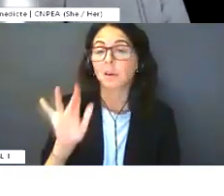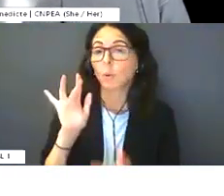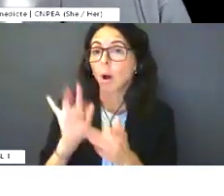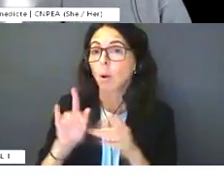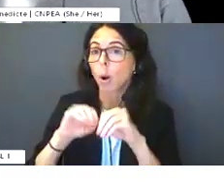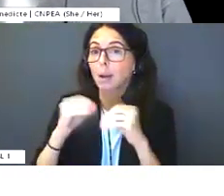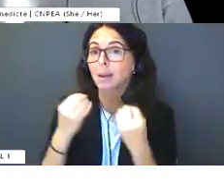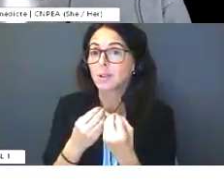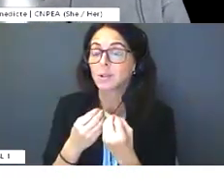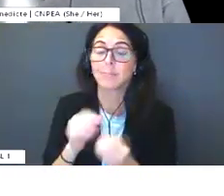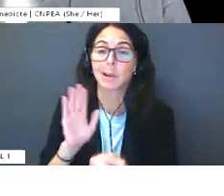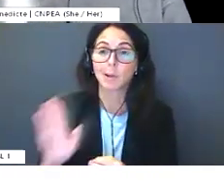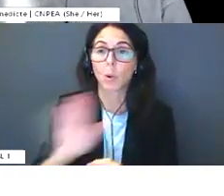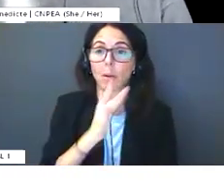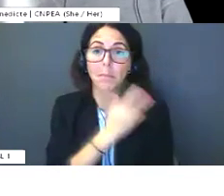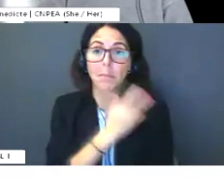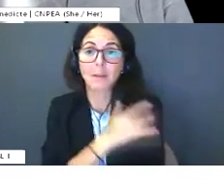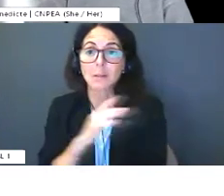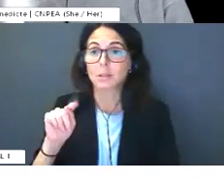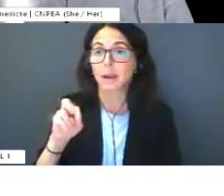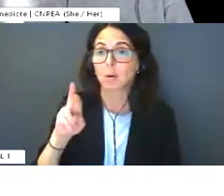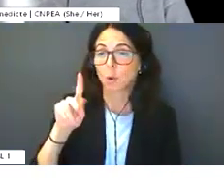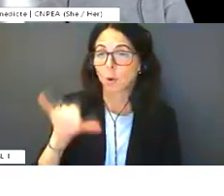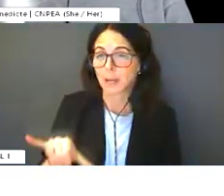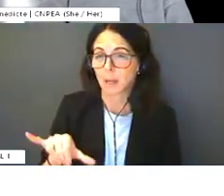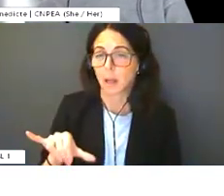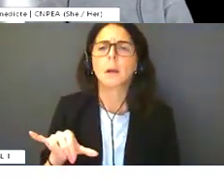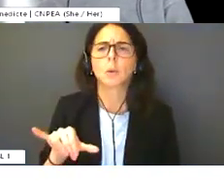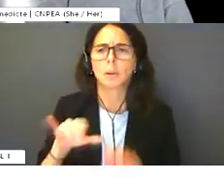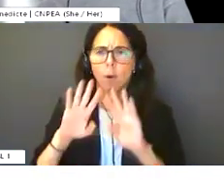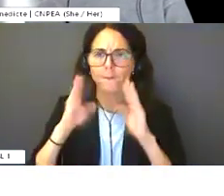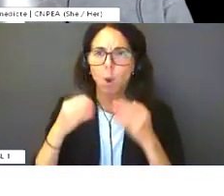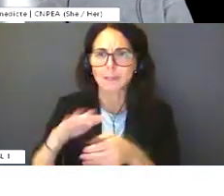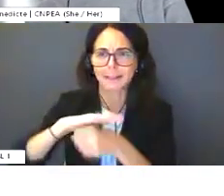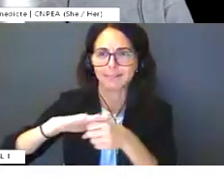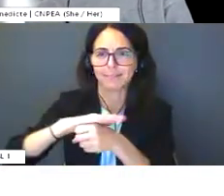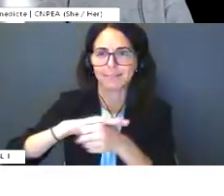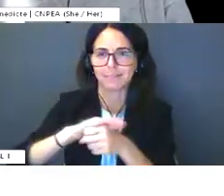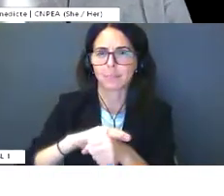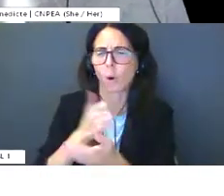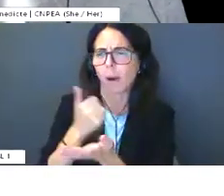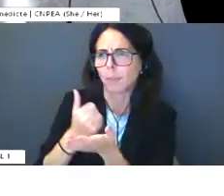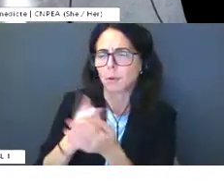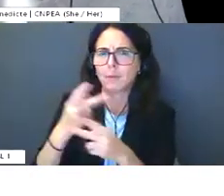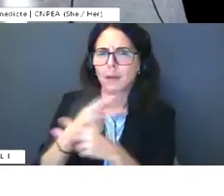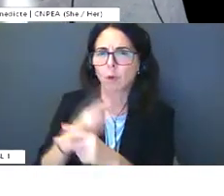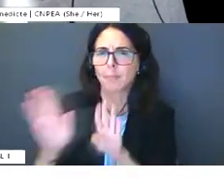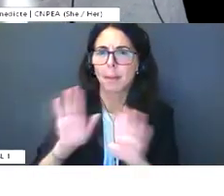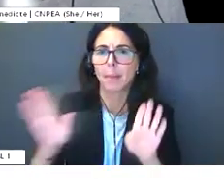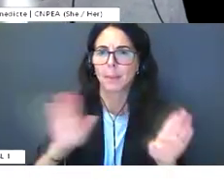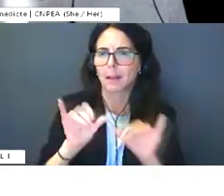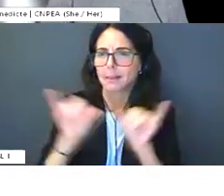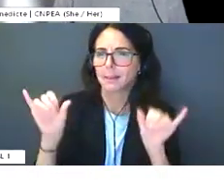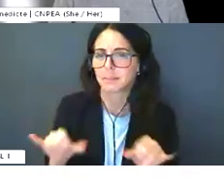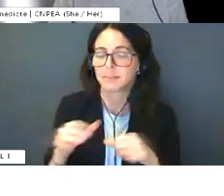your province or territory, they can then connect you more at a local level, or at least help you navigate that system. Because sometimes, as